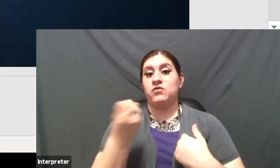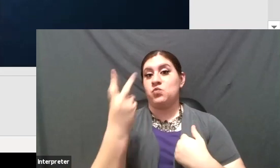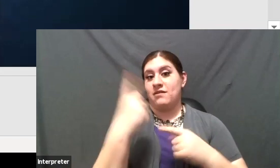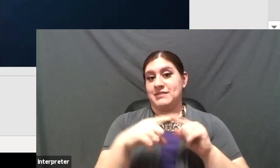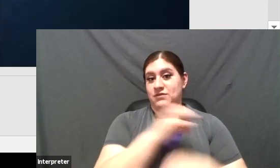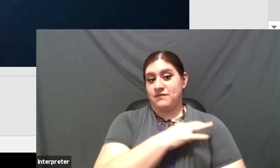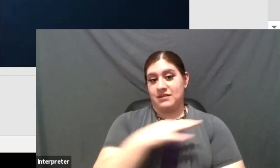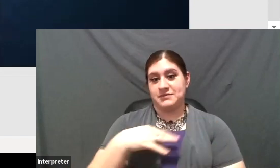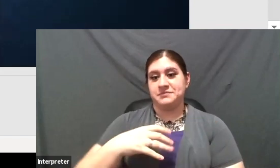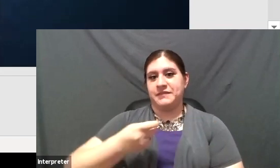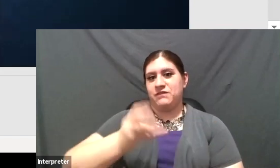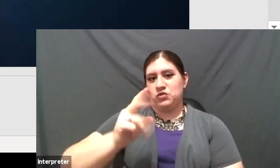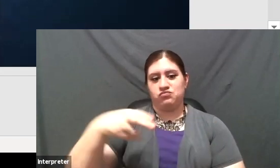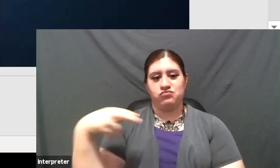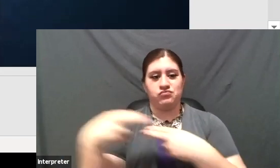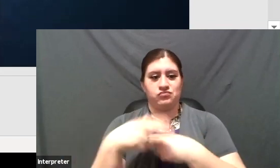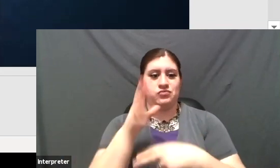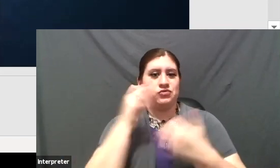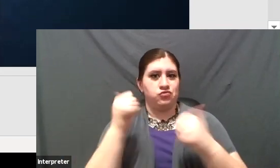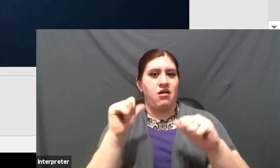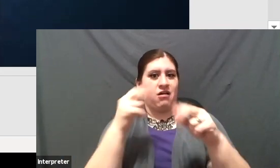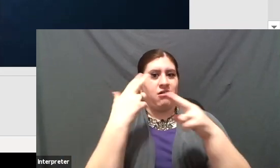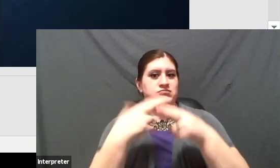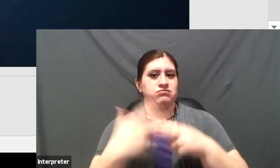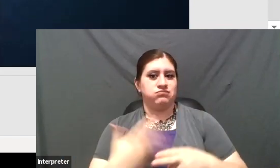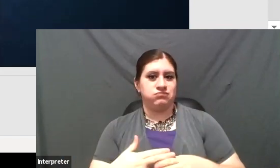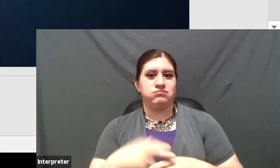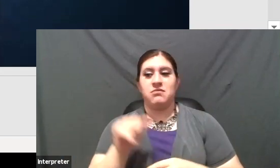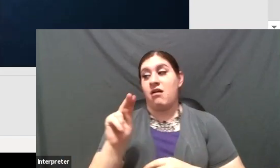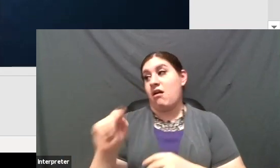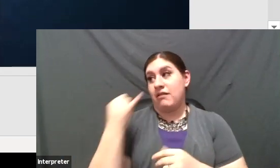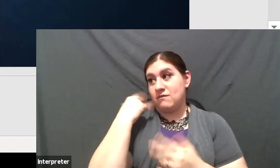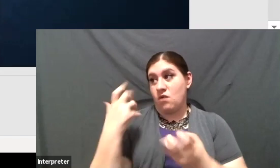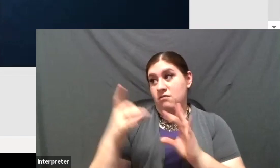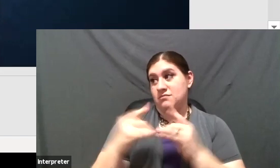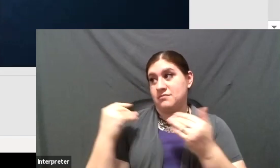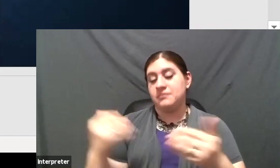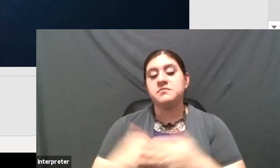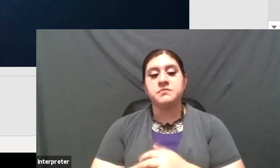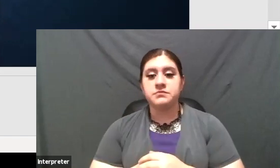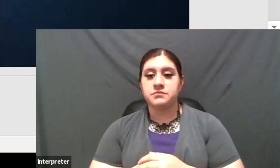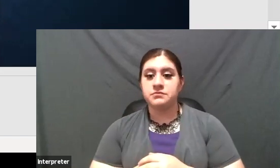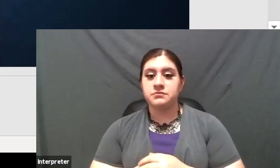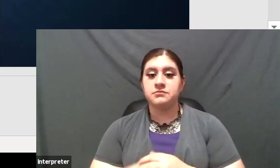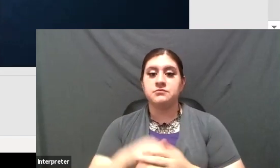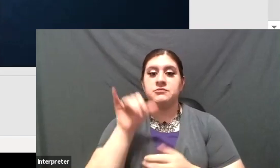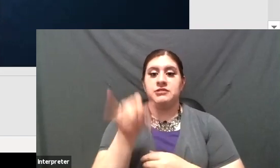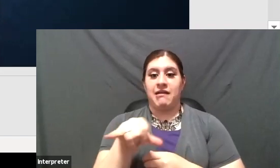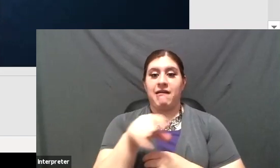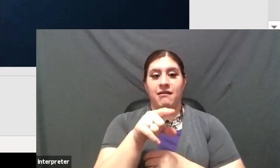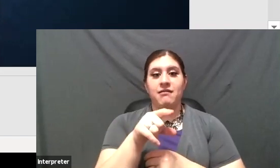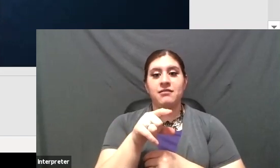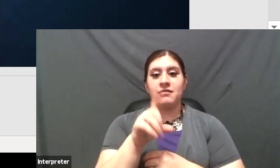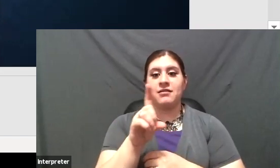faculty. So here's a few slides, and I'll try to, Anna, just chime in when you want. These faculty members, this is